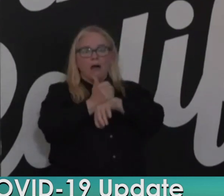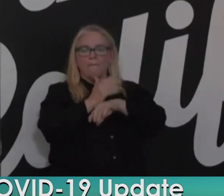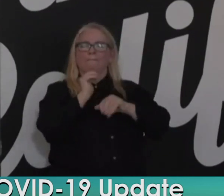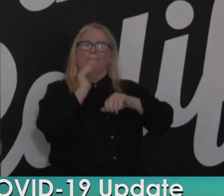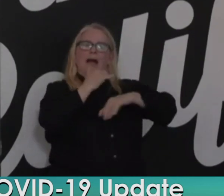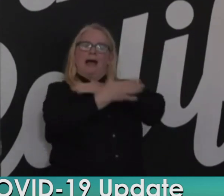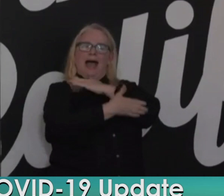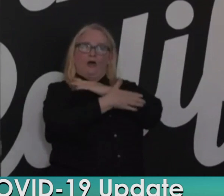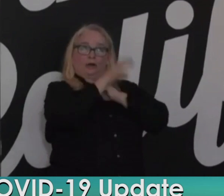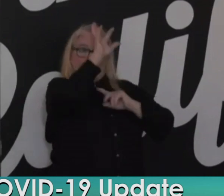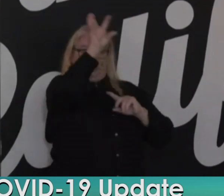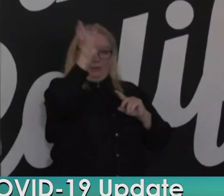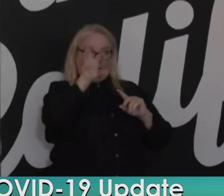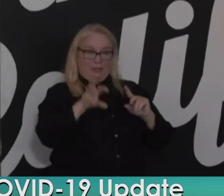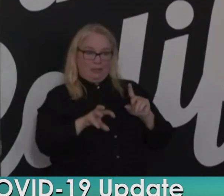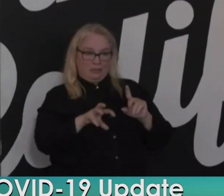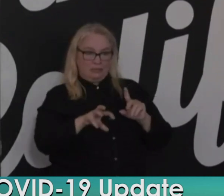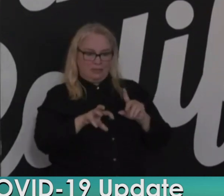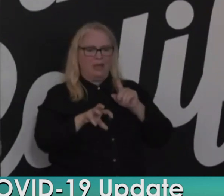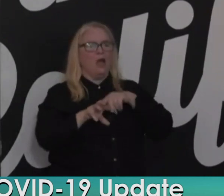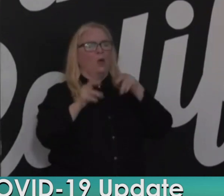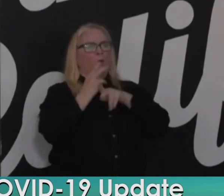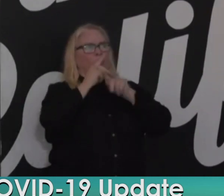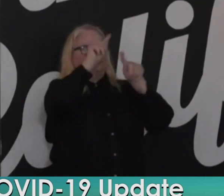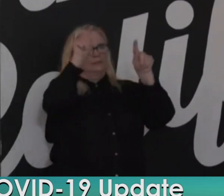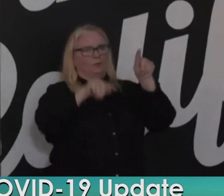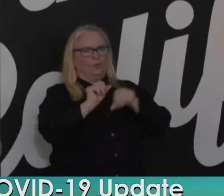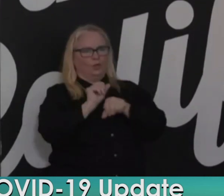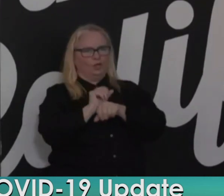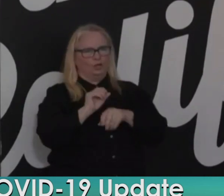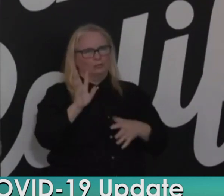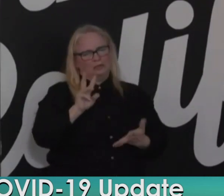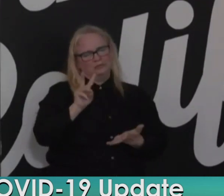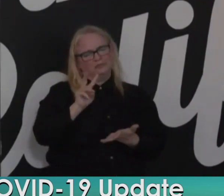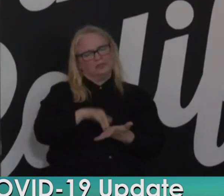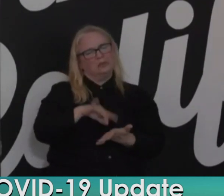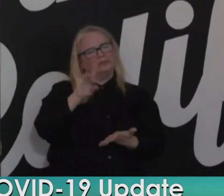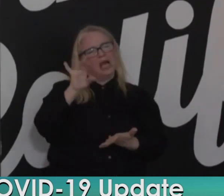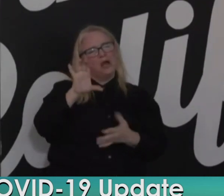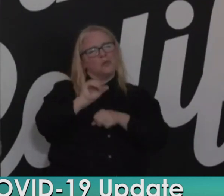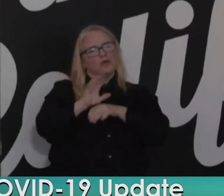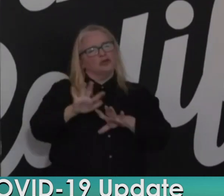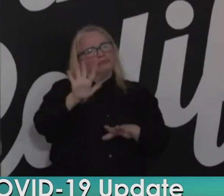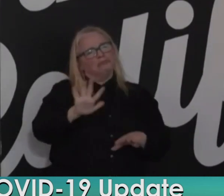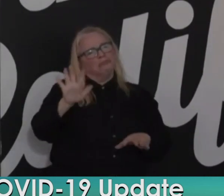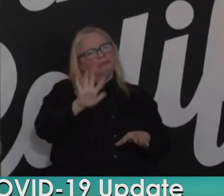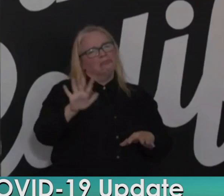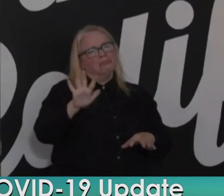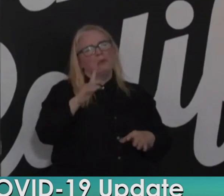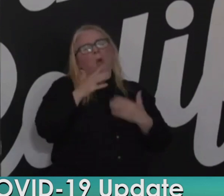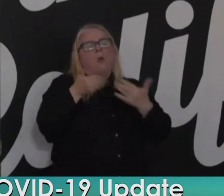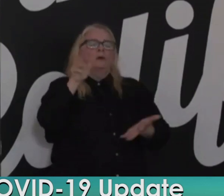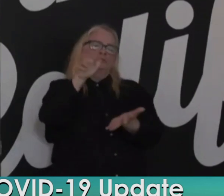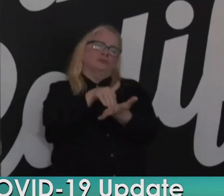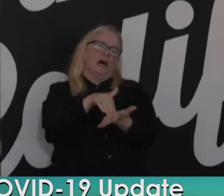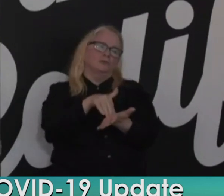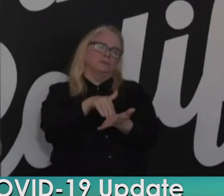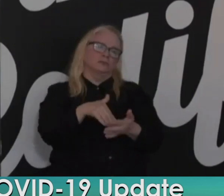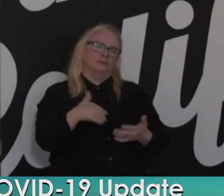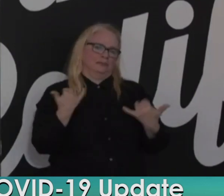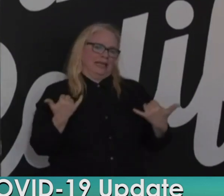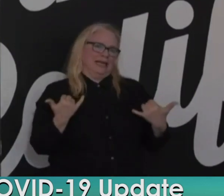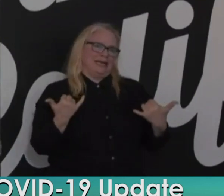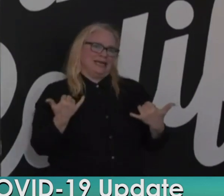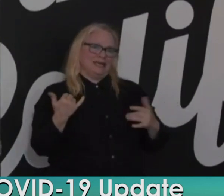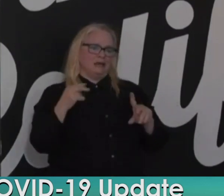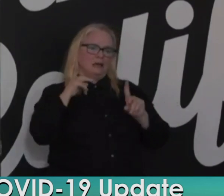existing workforce of roughly 2,800 or so folks, just shy of 3,000 individuals that are currently doing tracing in the state of